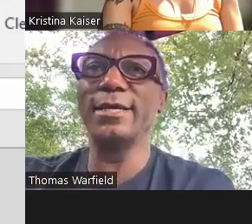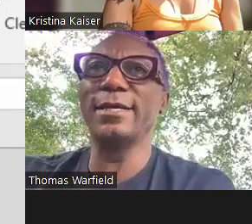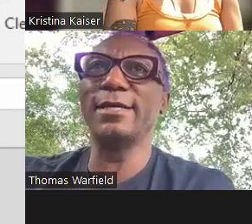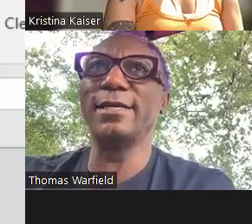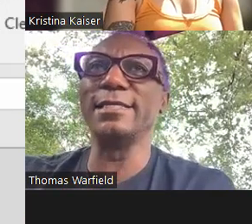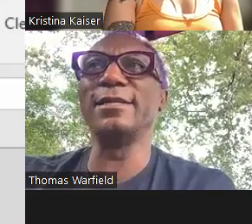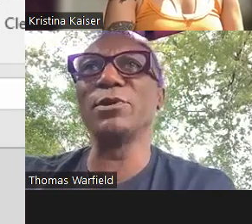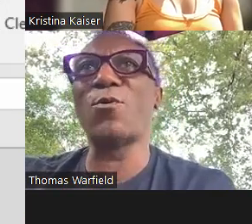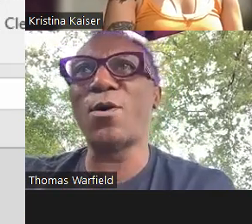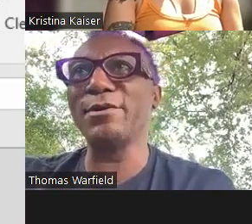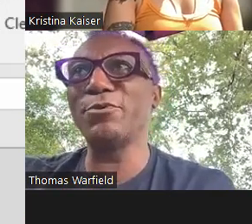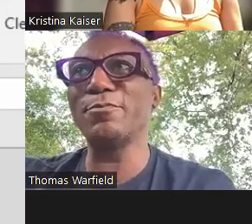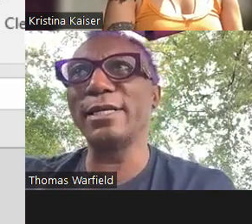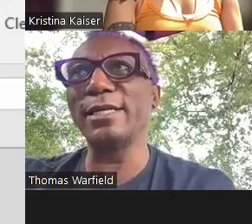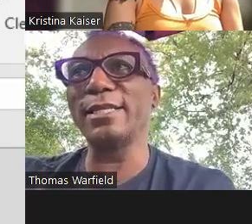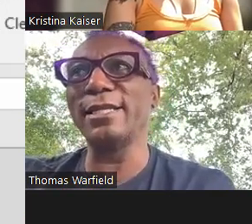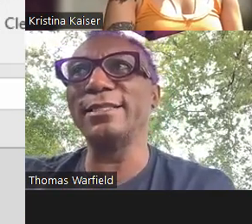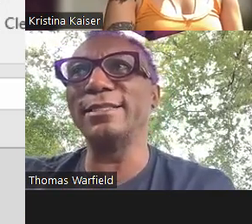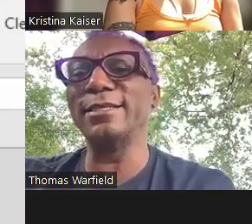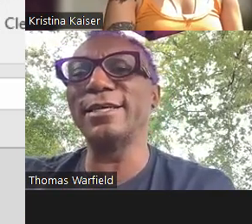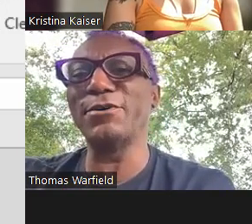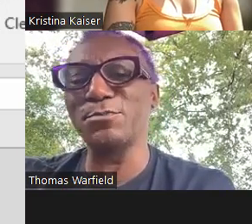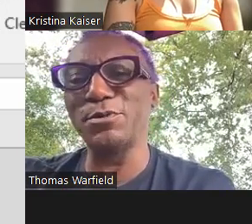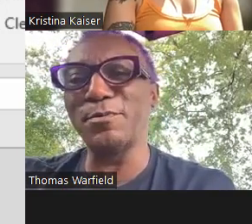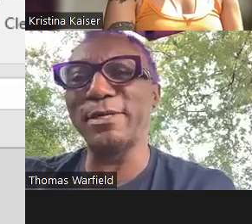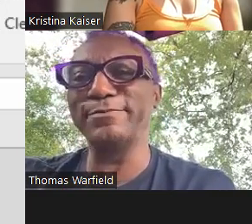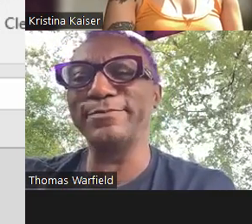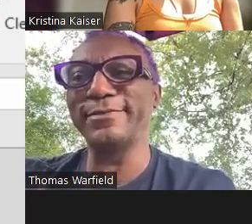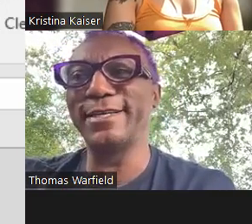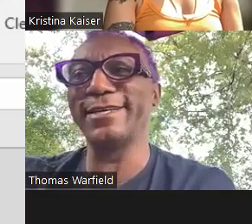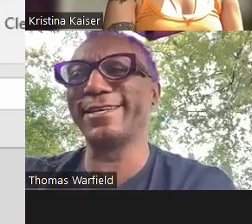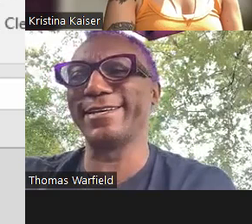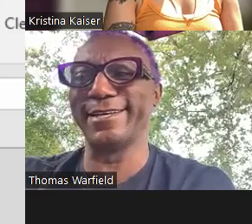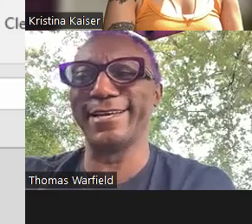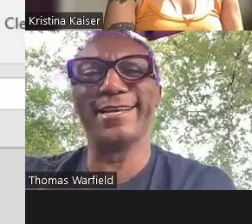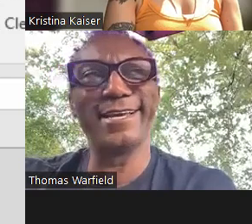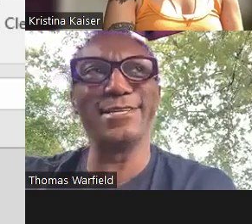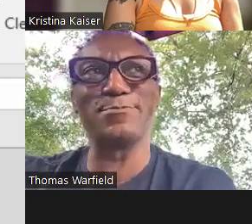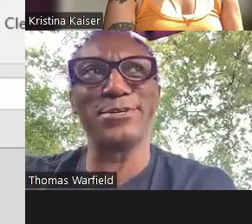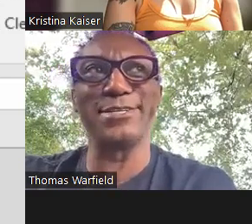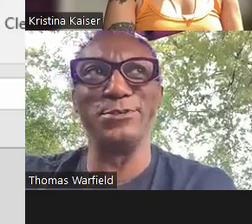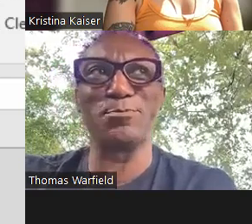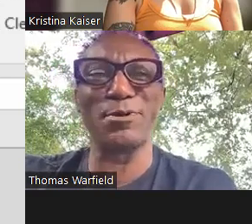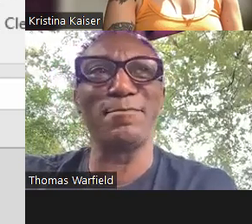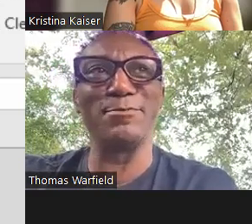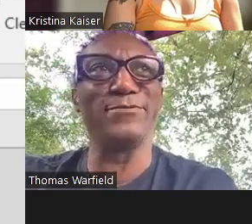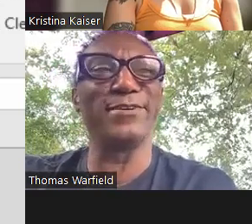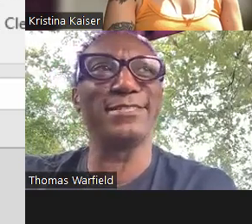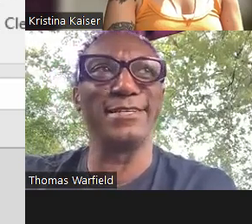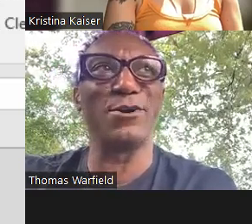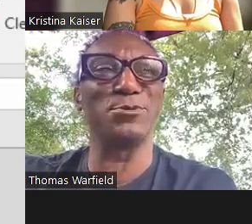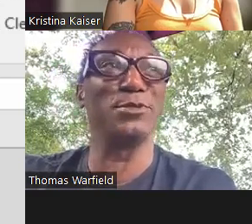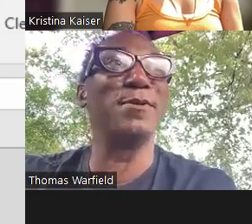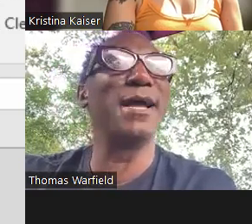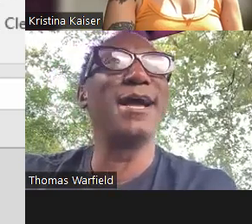way, is going to require more money than Arts Bloom. I mean, as a person who's probably more